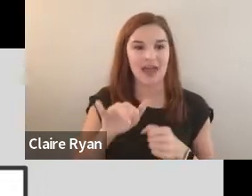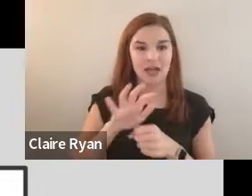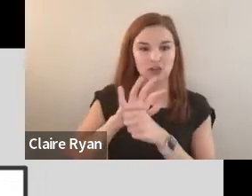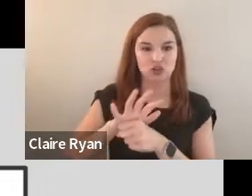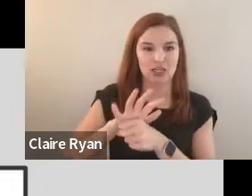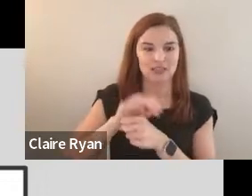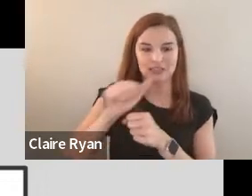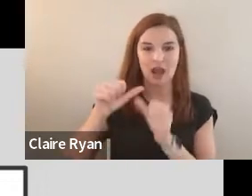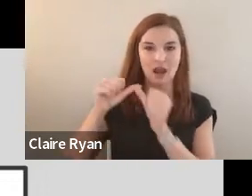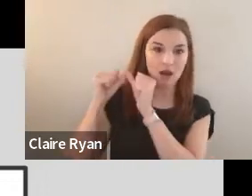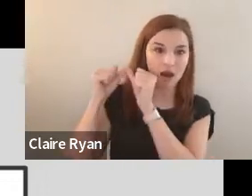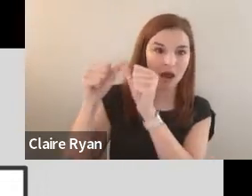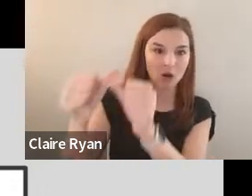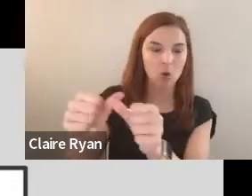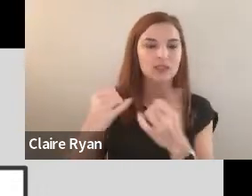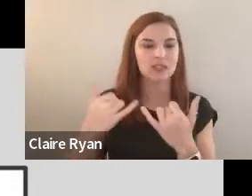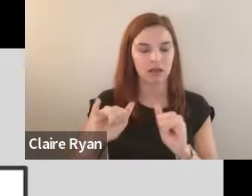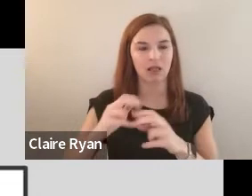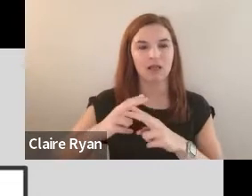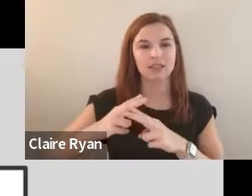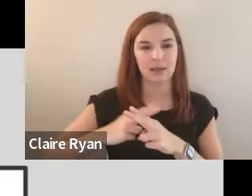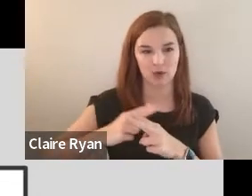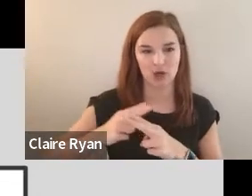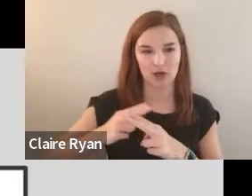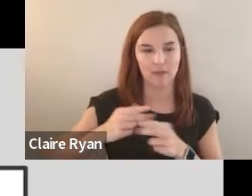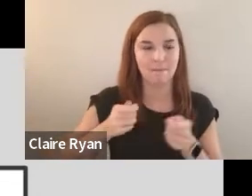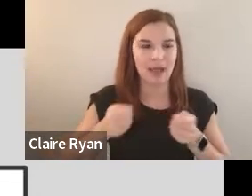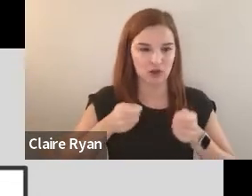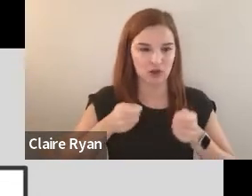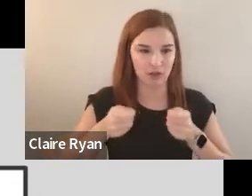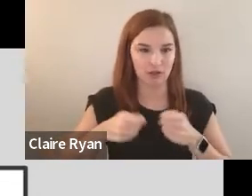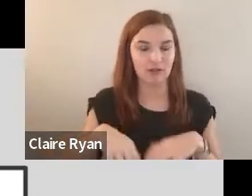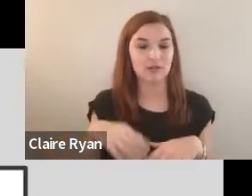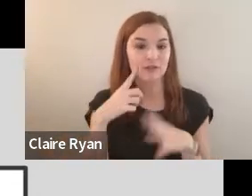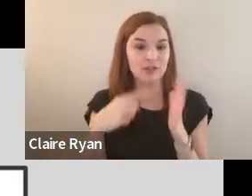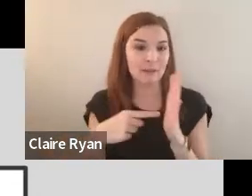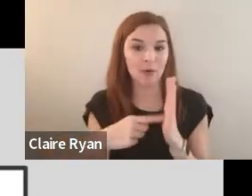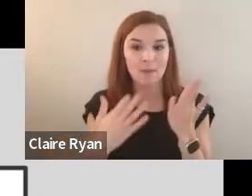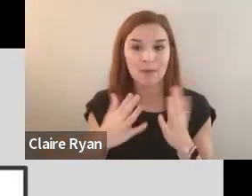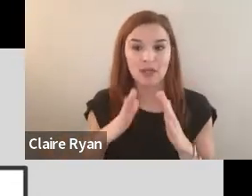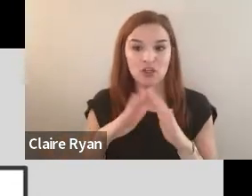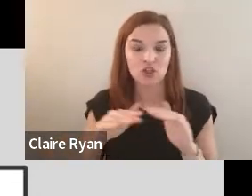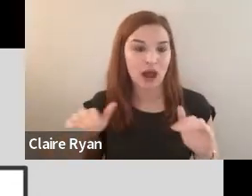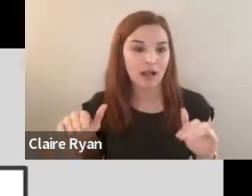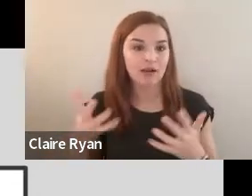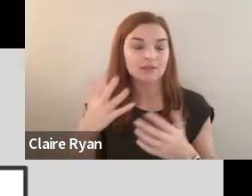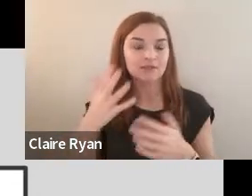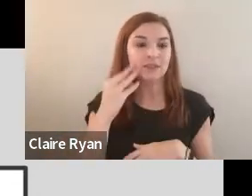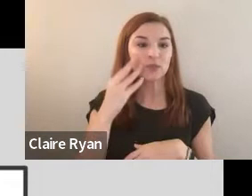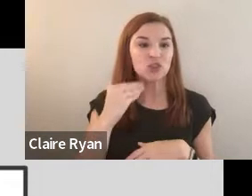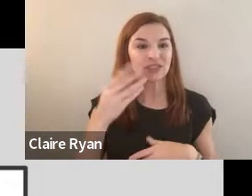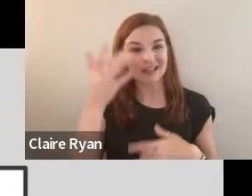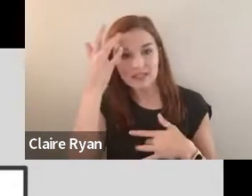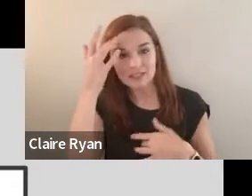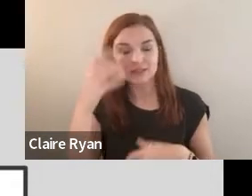buffered by those protective environments, supportive individuals in protective environments, and it's still something that's short term. It's not